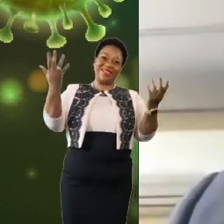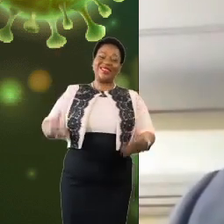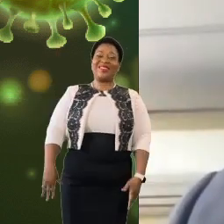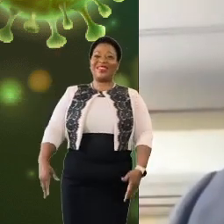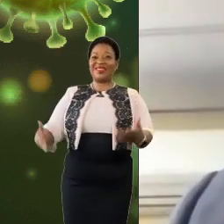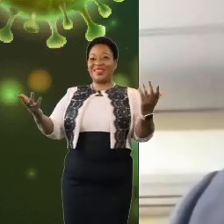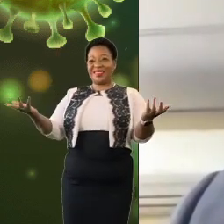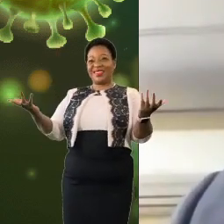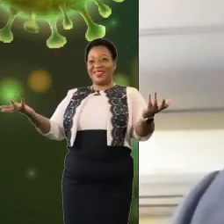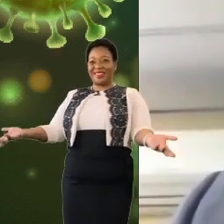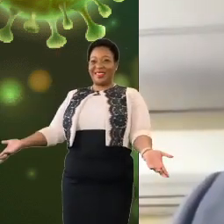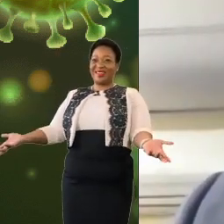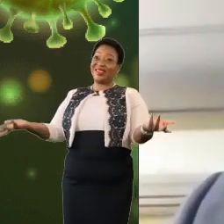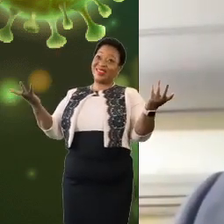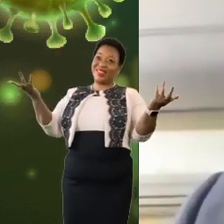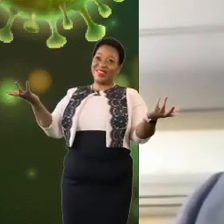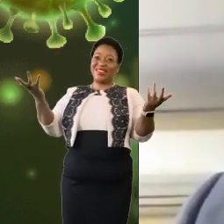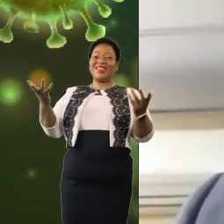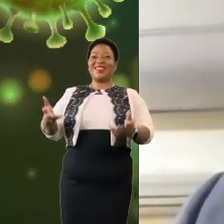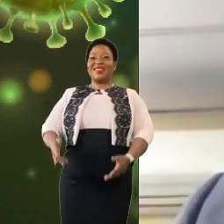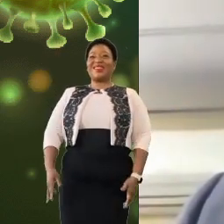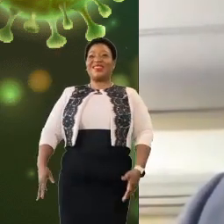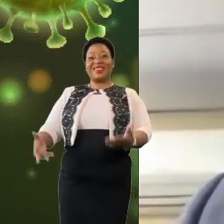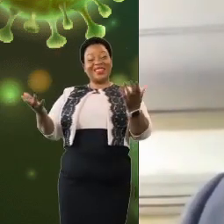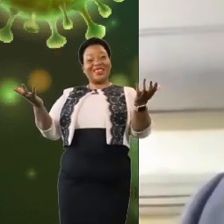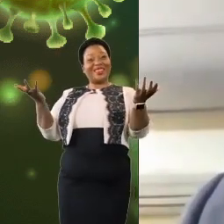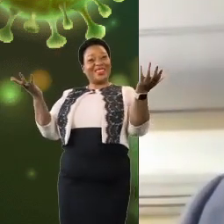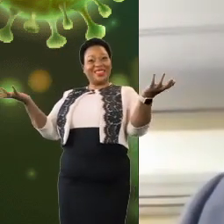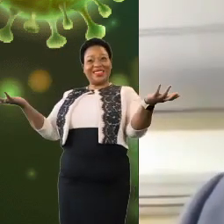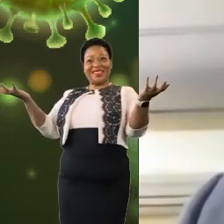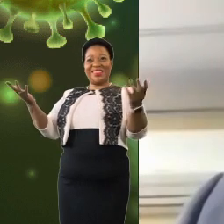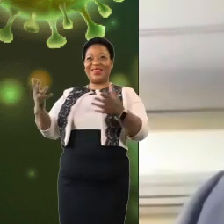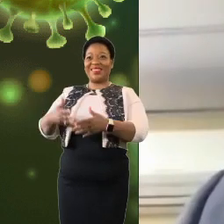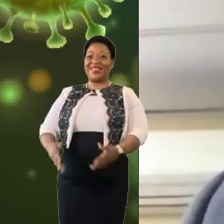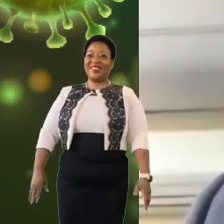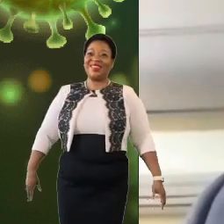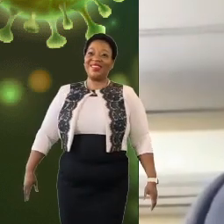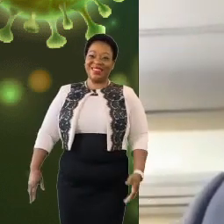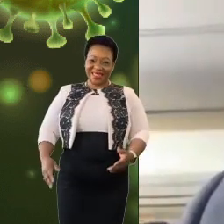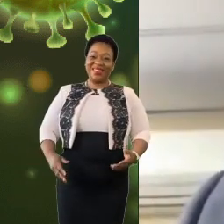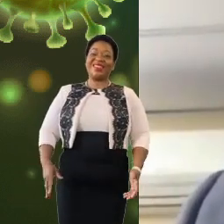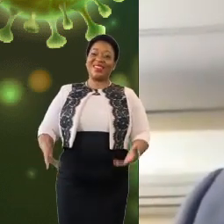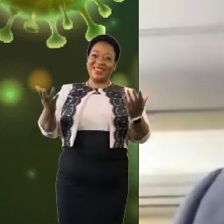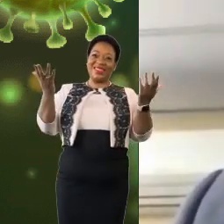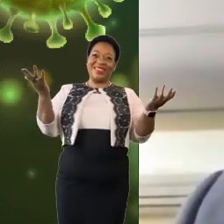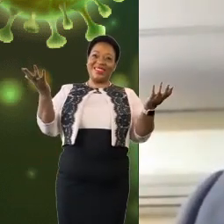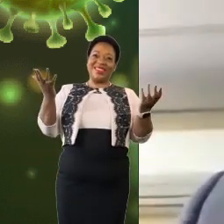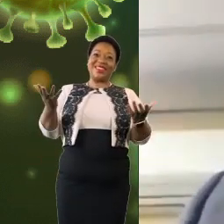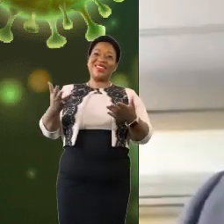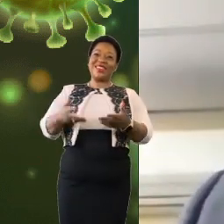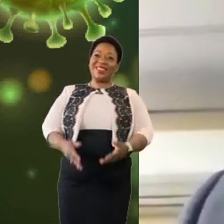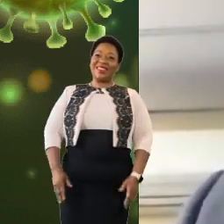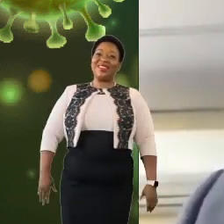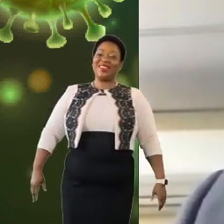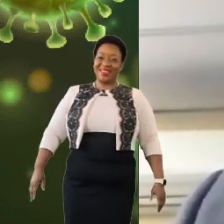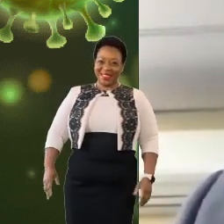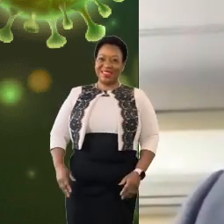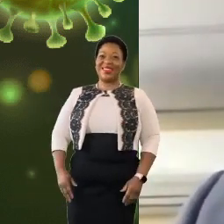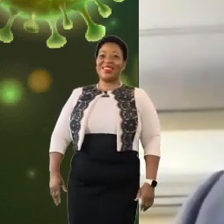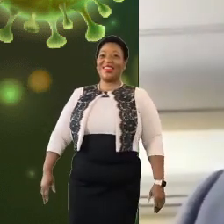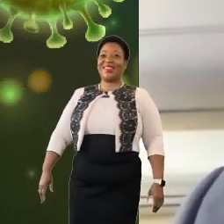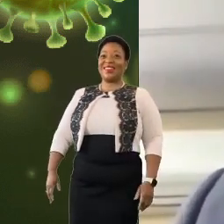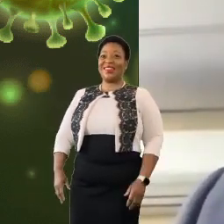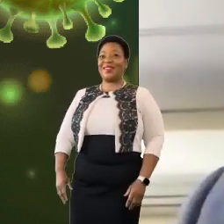let's say 3.2, and the employer was giving the employee 7,000 rands already, but the salary of the employee is 10,000